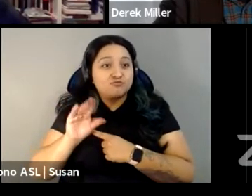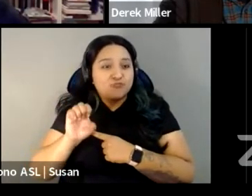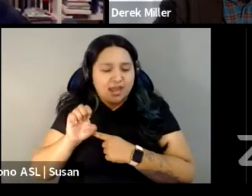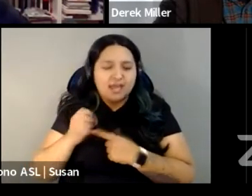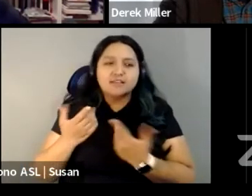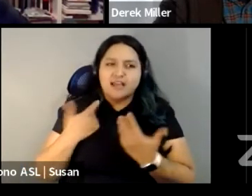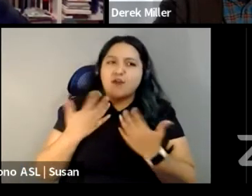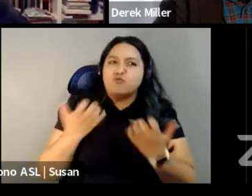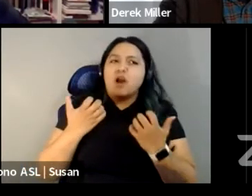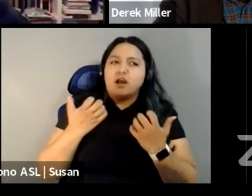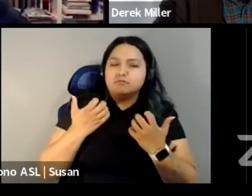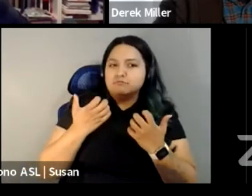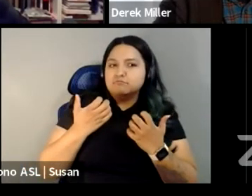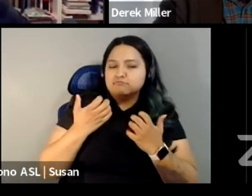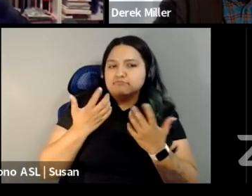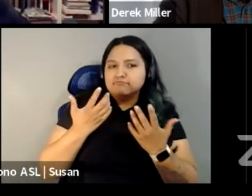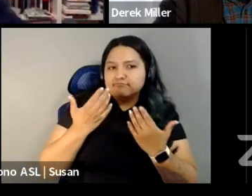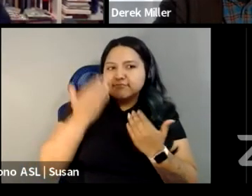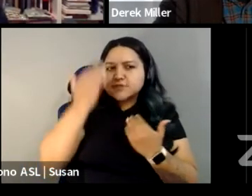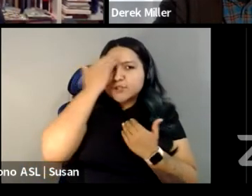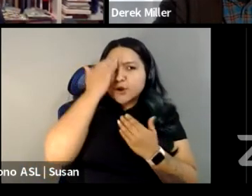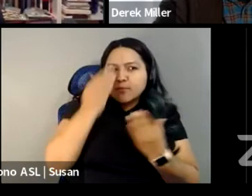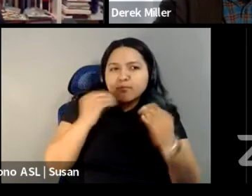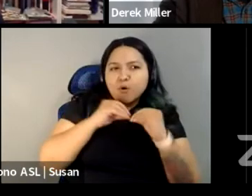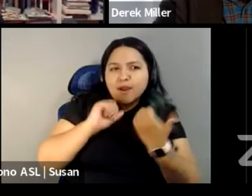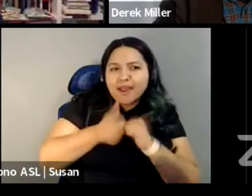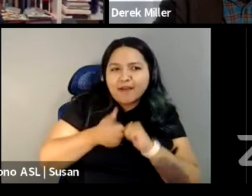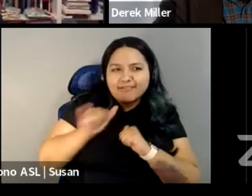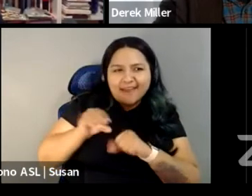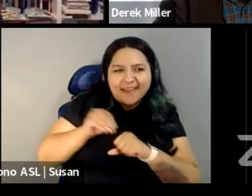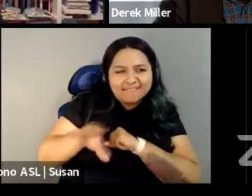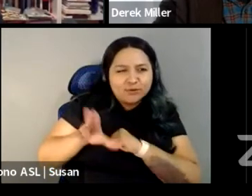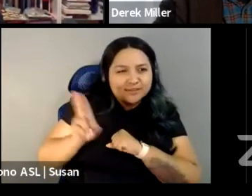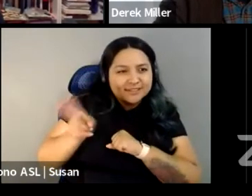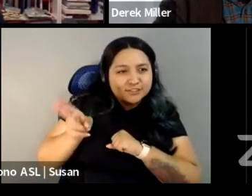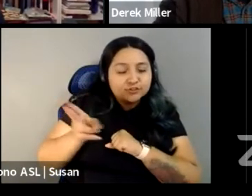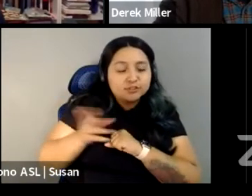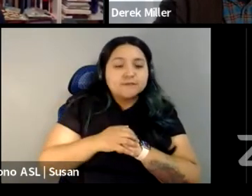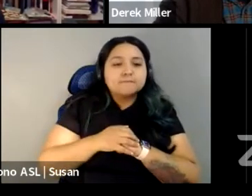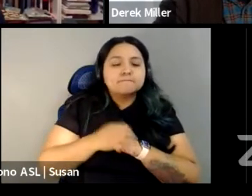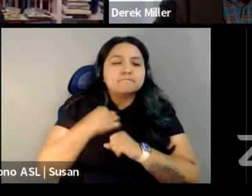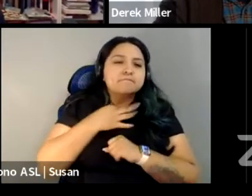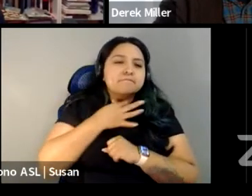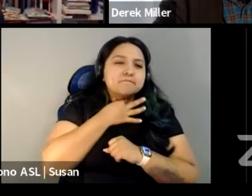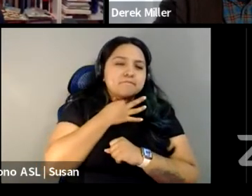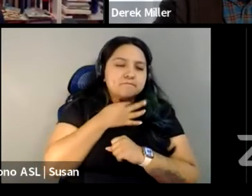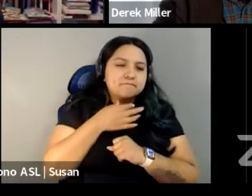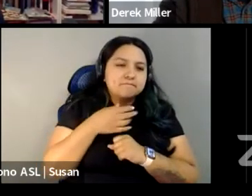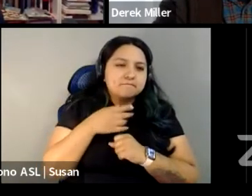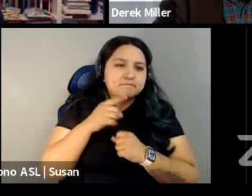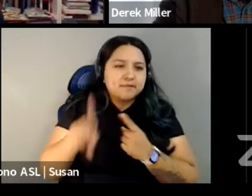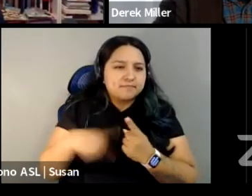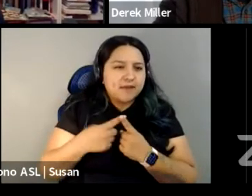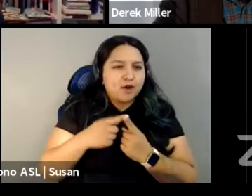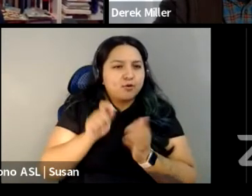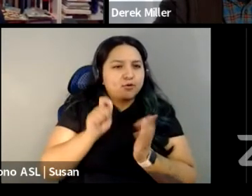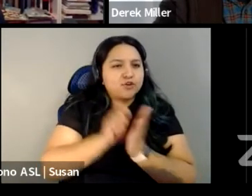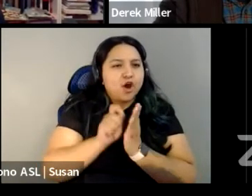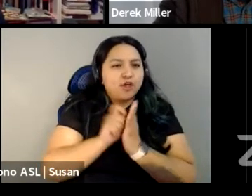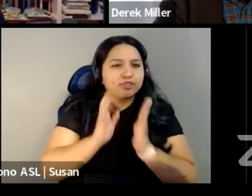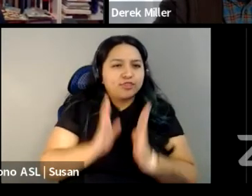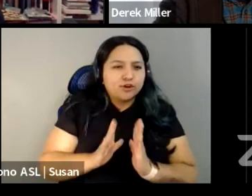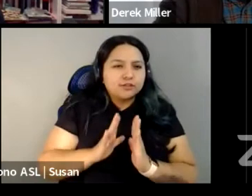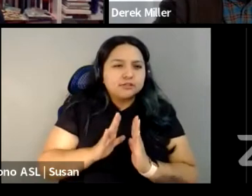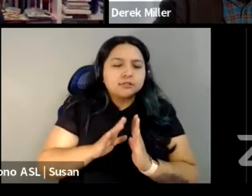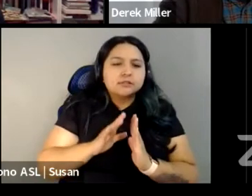influenced this whole history for further research. I'm curious about conversations around the death of the author, sort of more